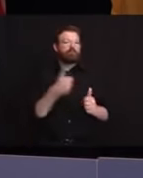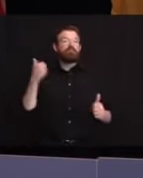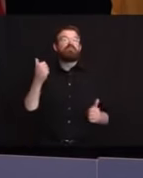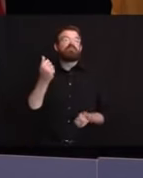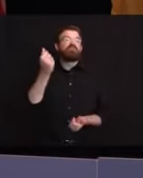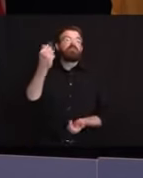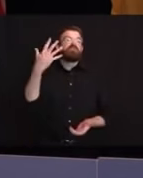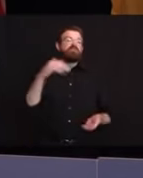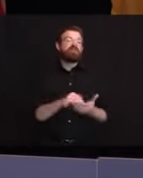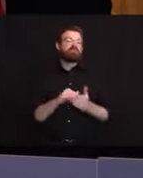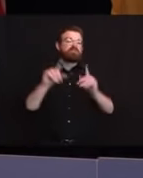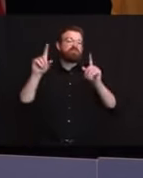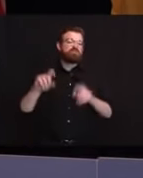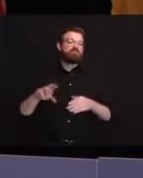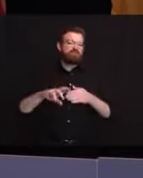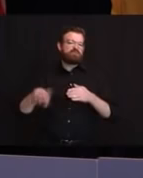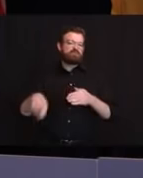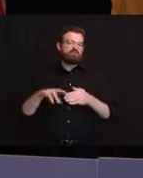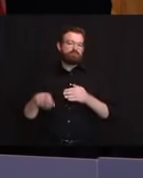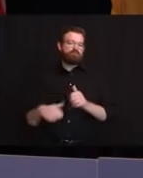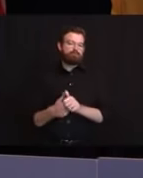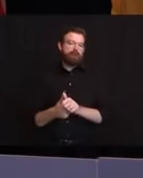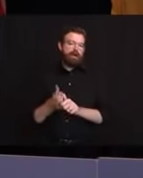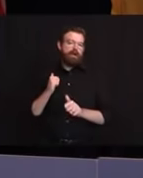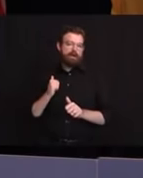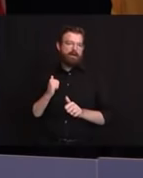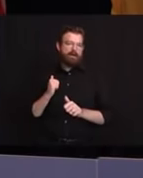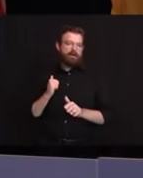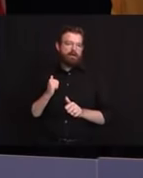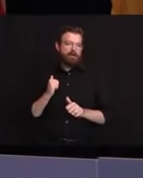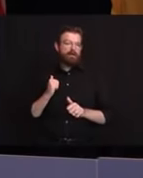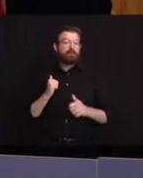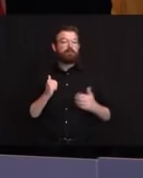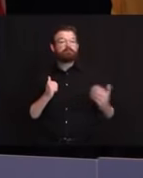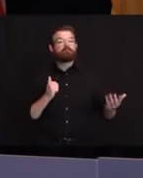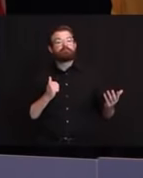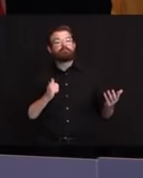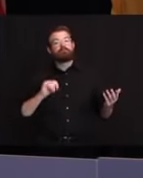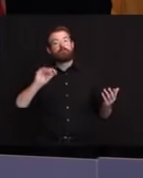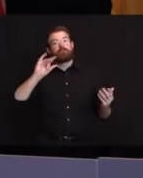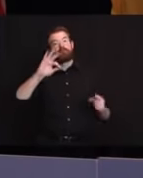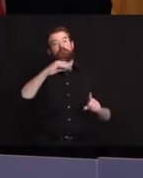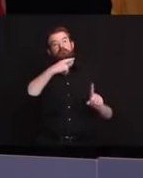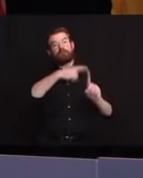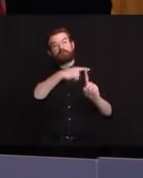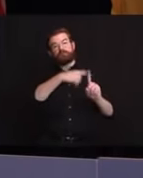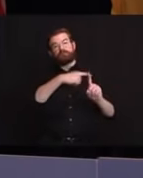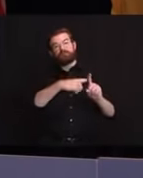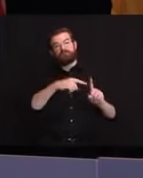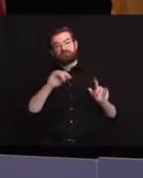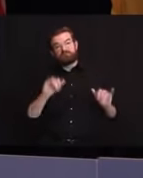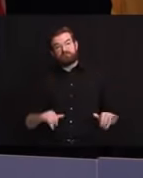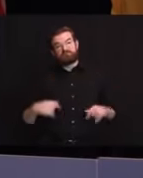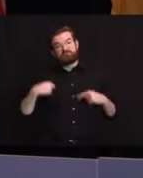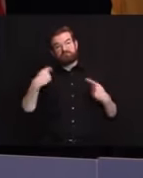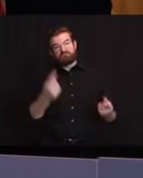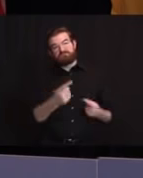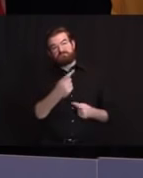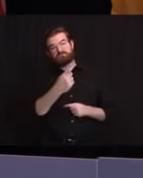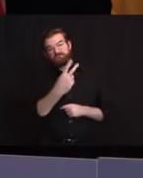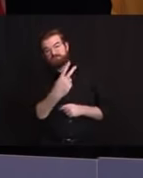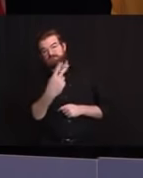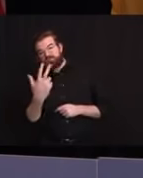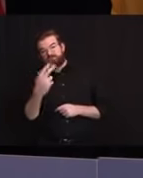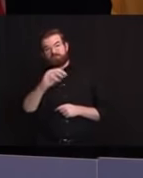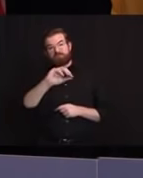15,000 test results. If you assume that the positivity is about where we've been at about 2 to 3% or so, then you're talking about